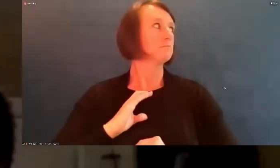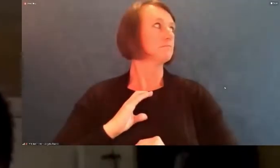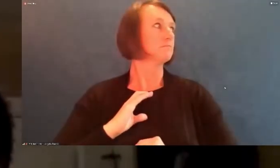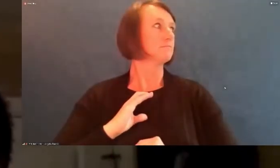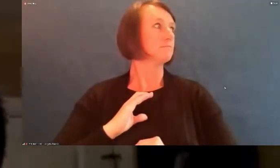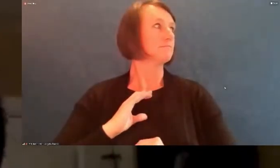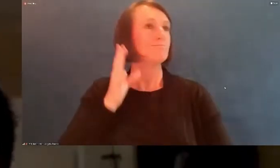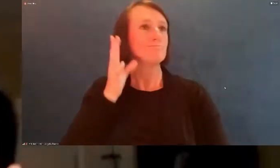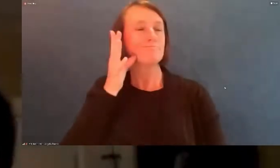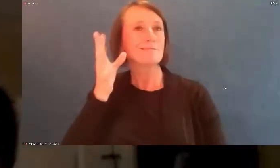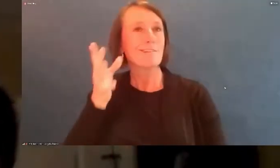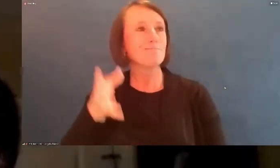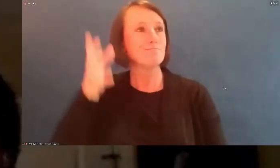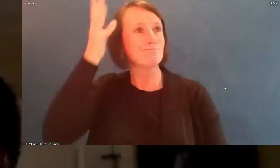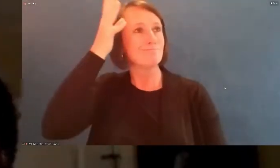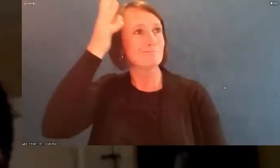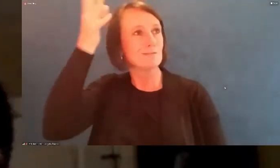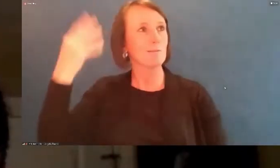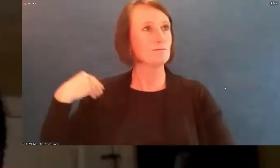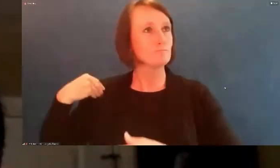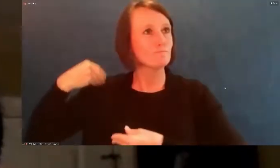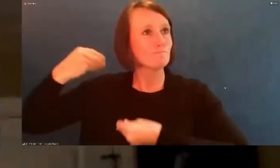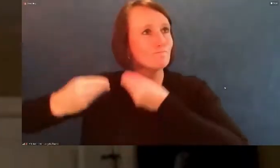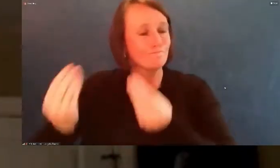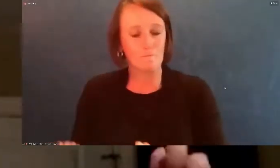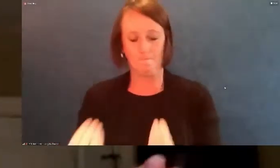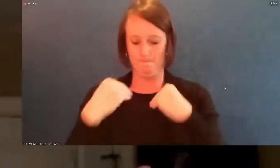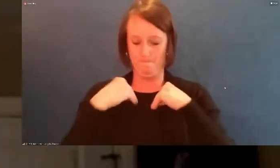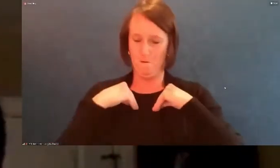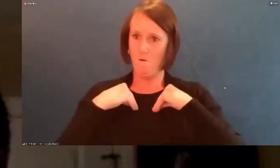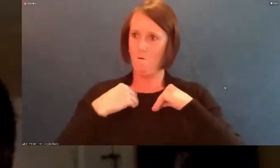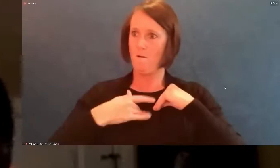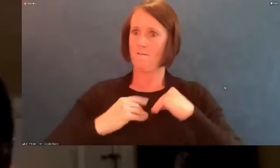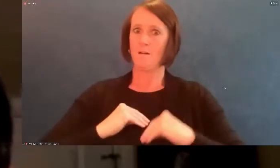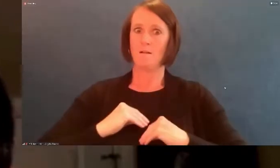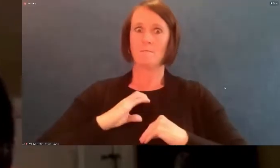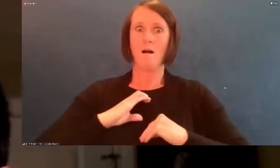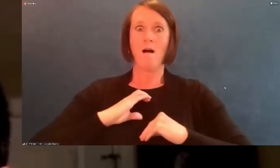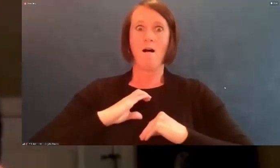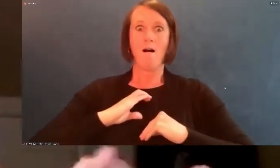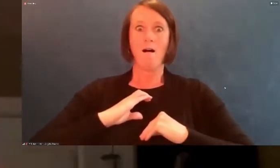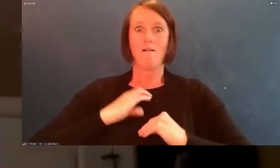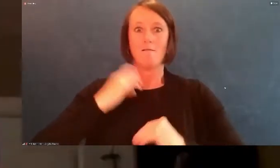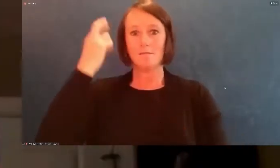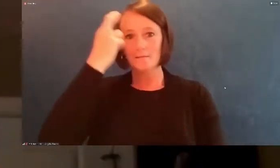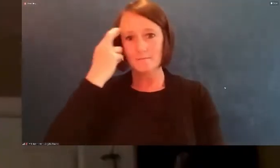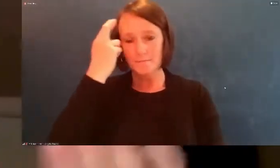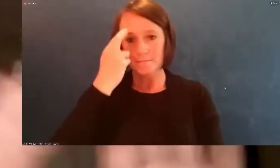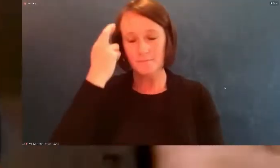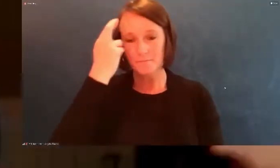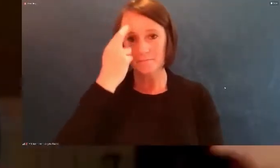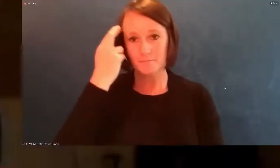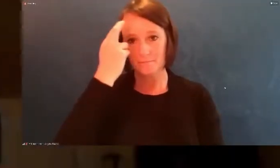6 or 7, all thanks to David King. Because suddenly I realized that Canada is a beautiful